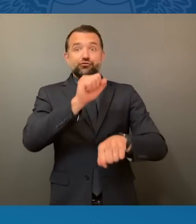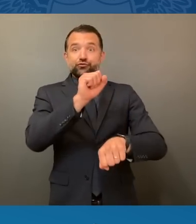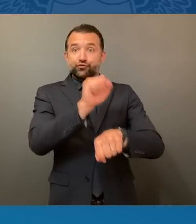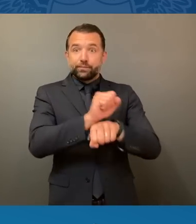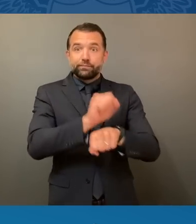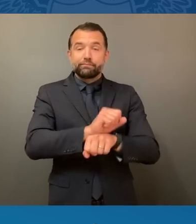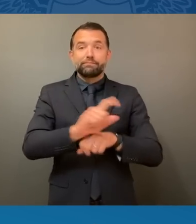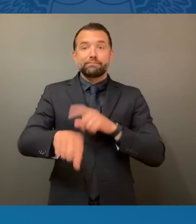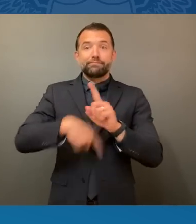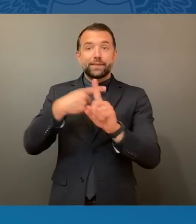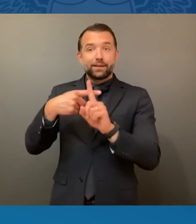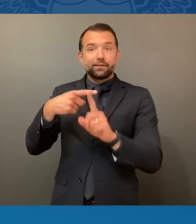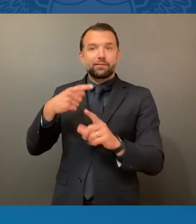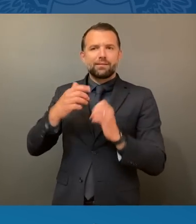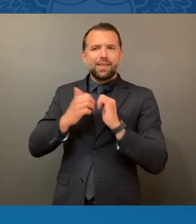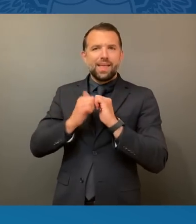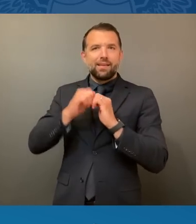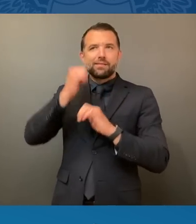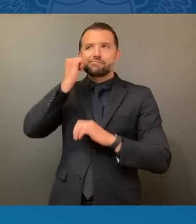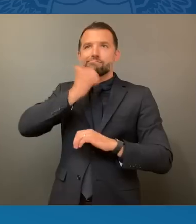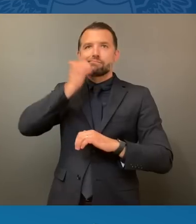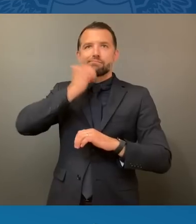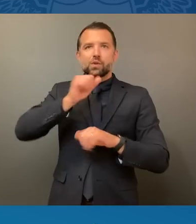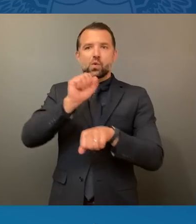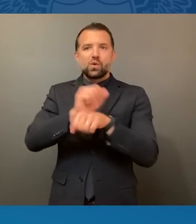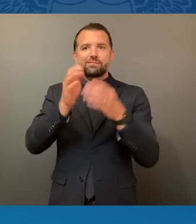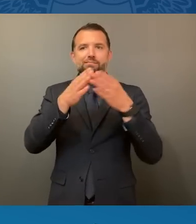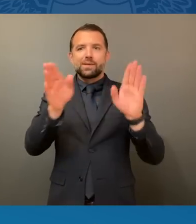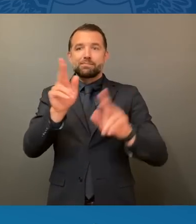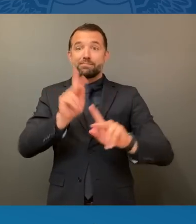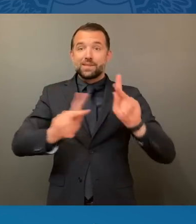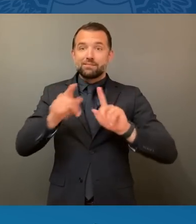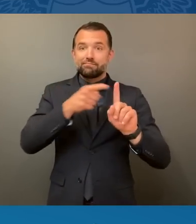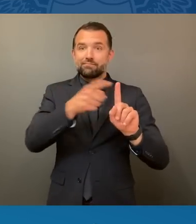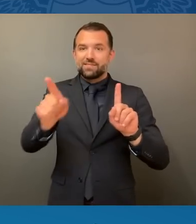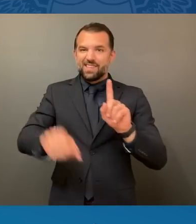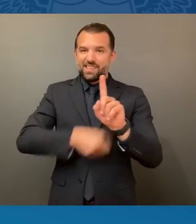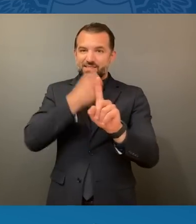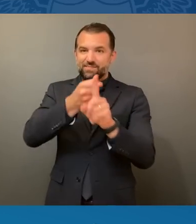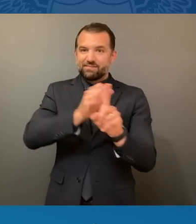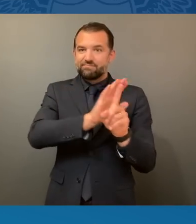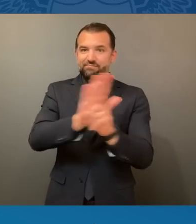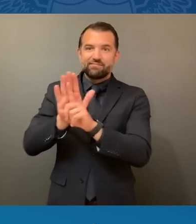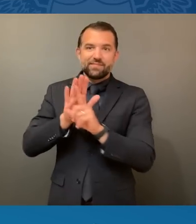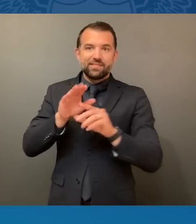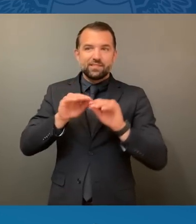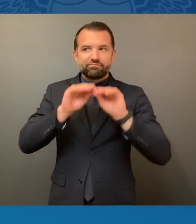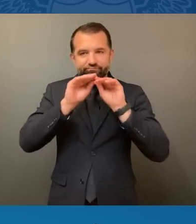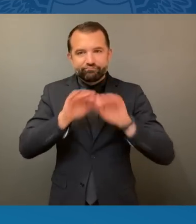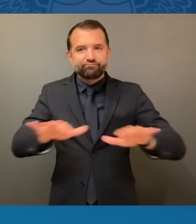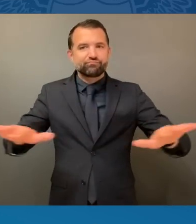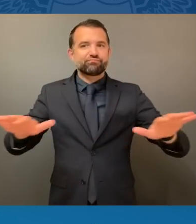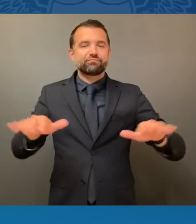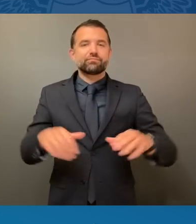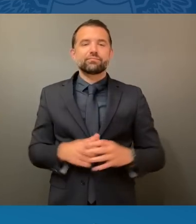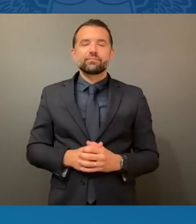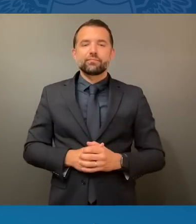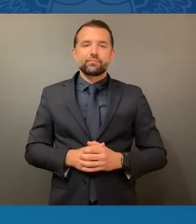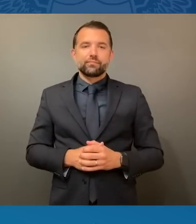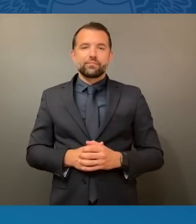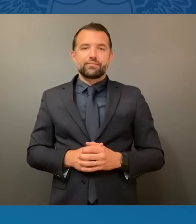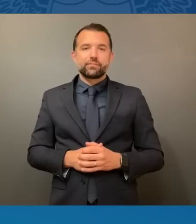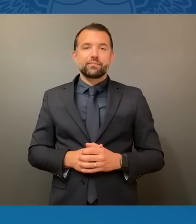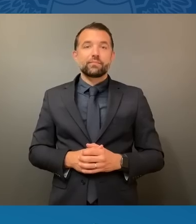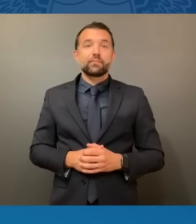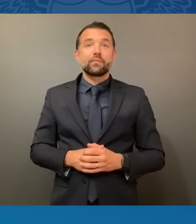about understanding what that does in terms of everyday working people and the impact this will mean. By that, I